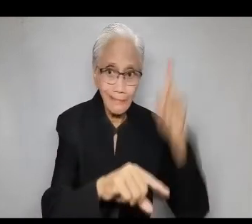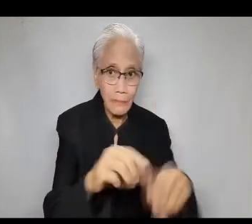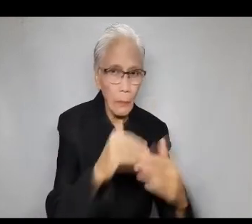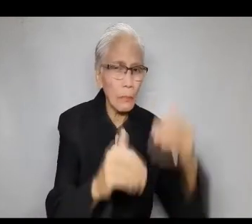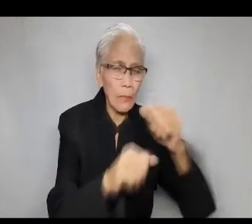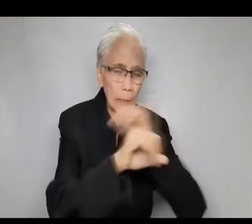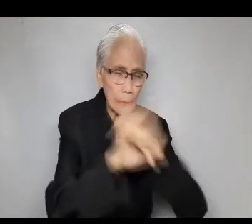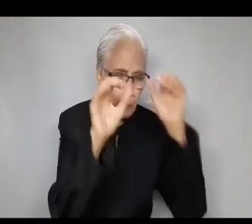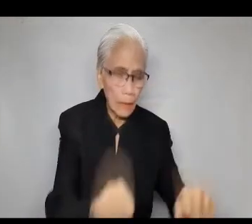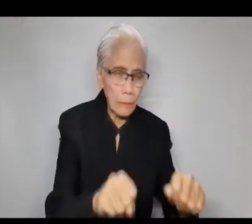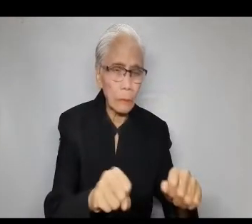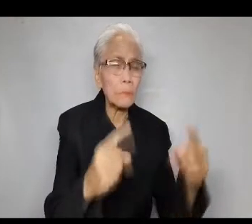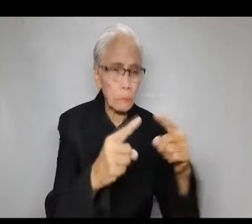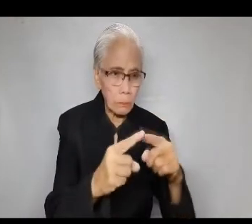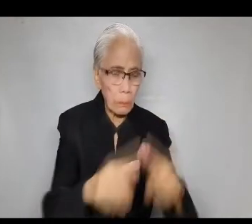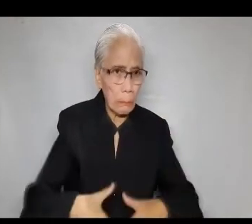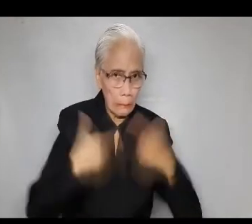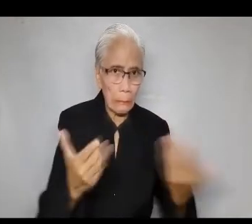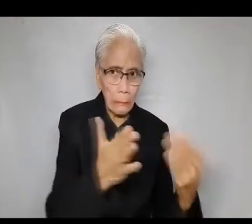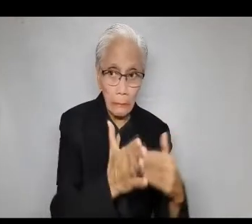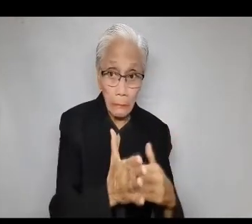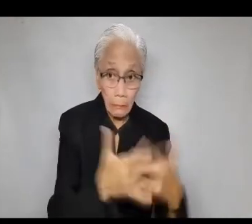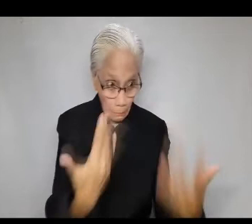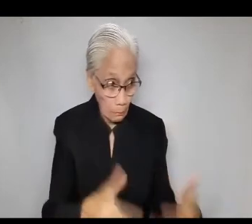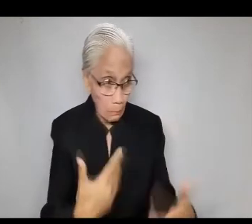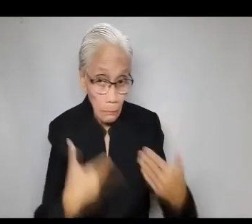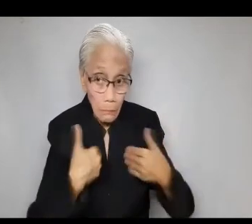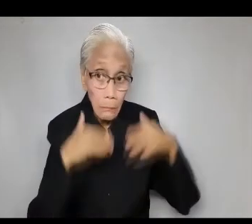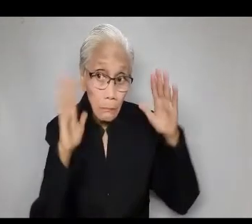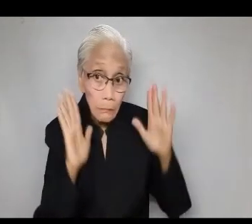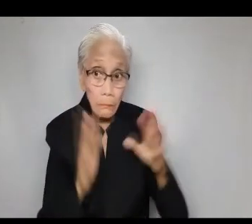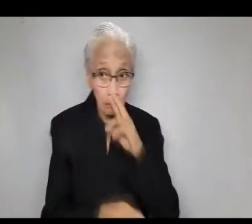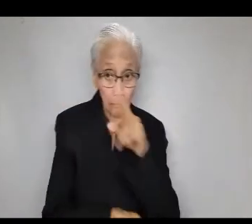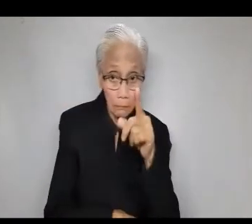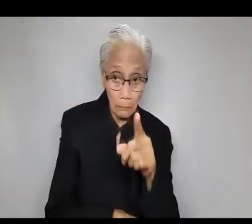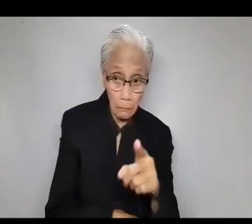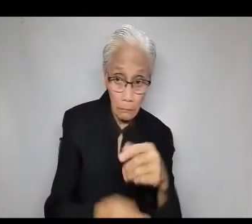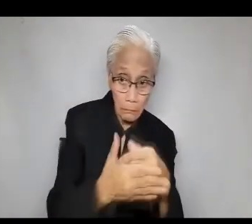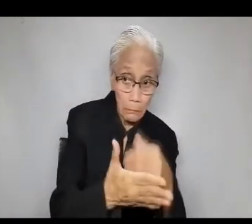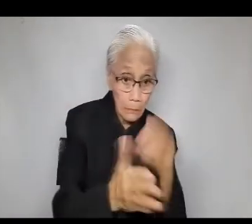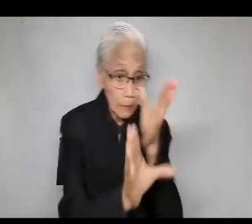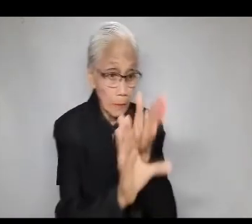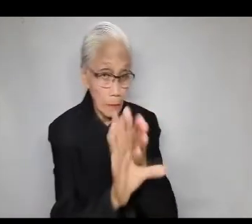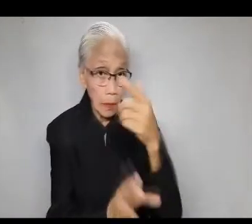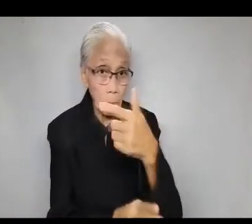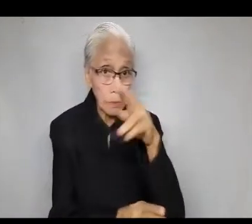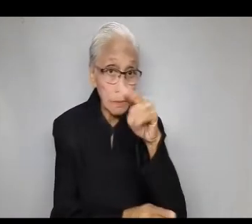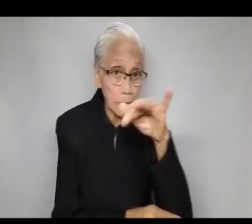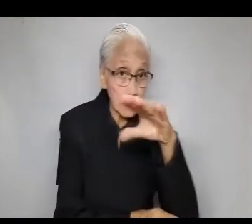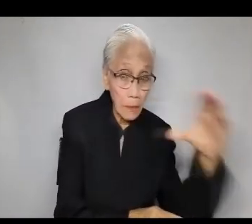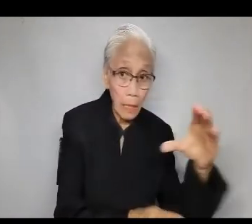impossible to revive this person. Do you have give-up-itis? Are you in the verge of psychogenic